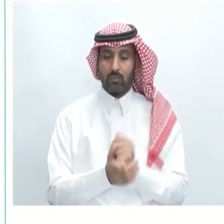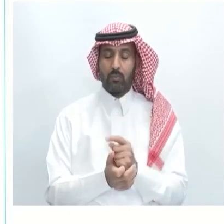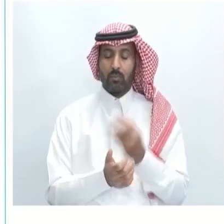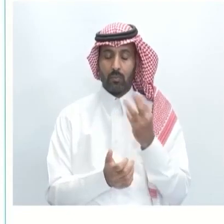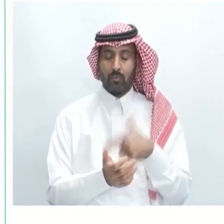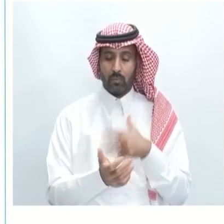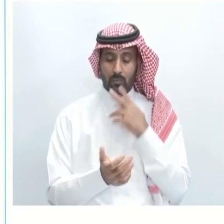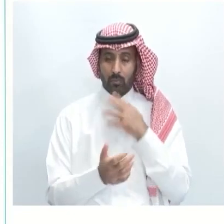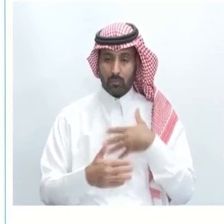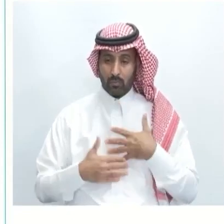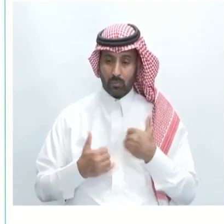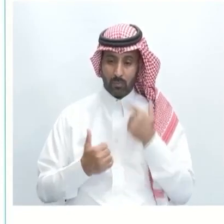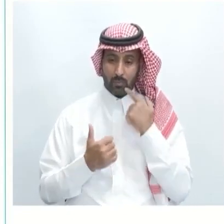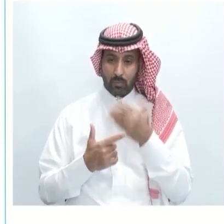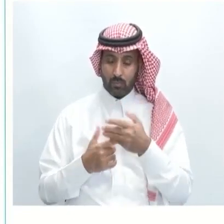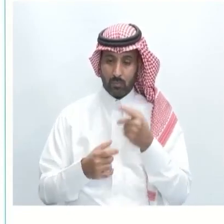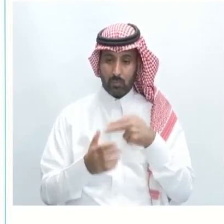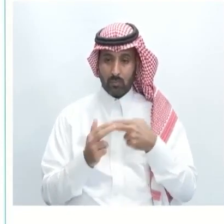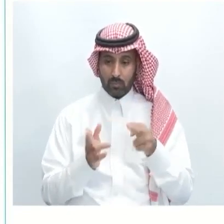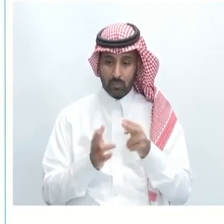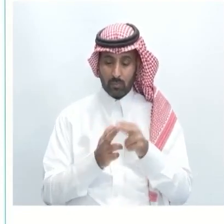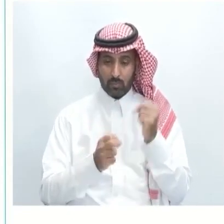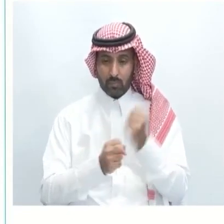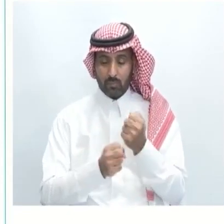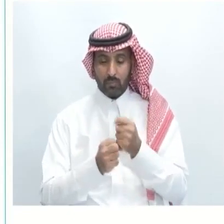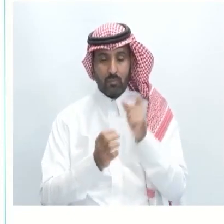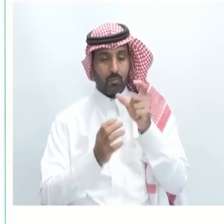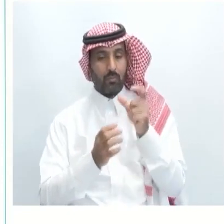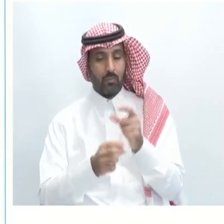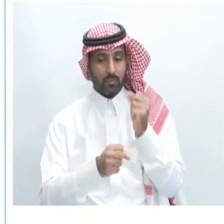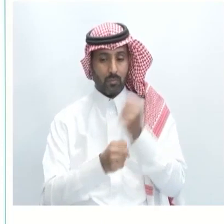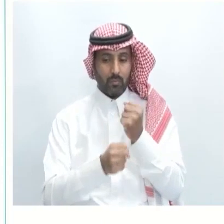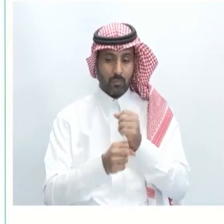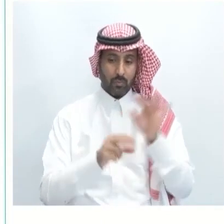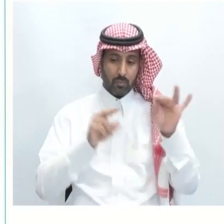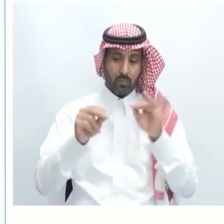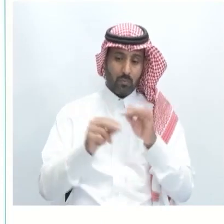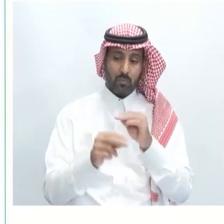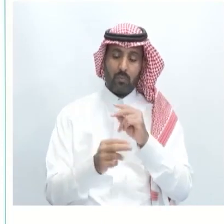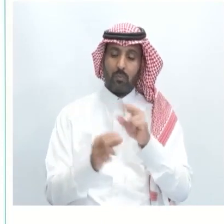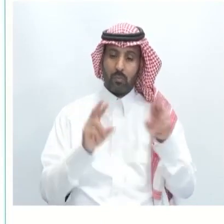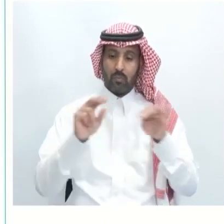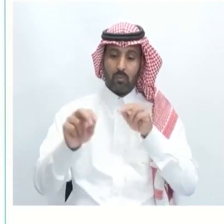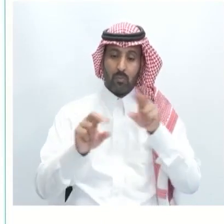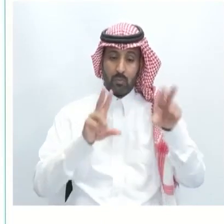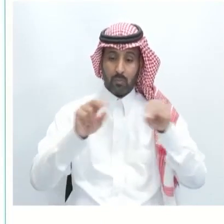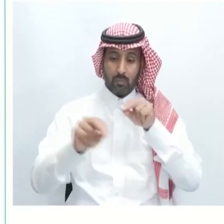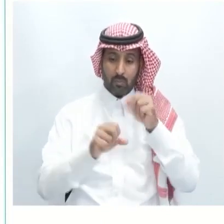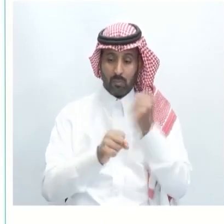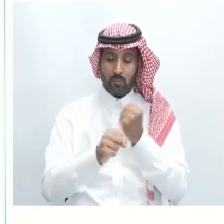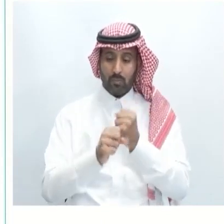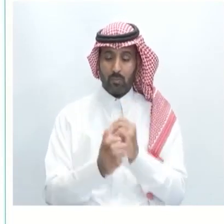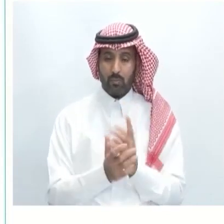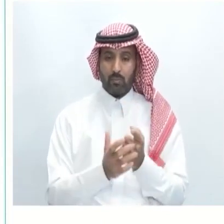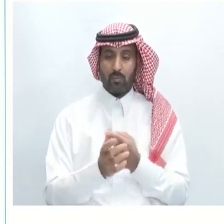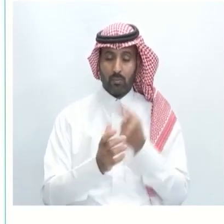34% satisfaction rating. Number six, job selection, same thing here, selection is